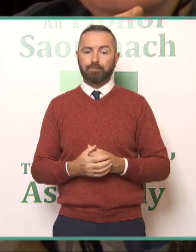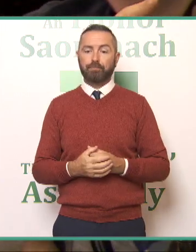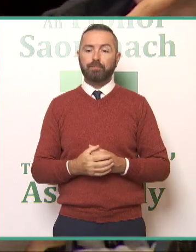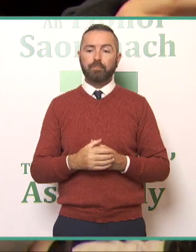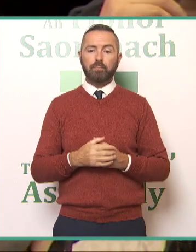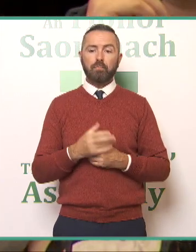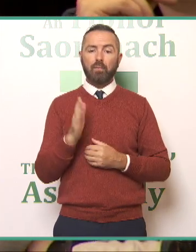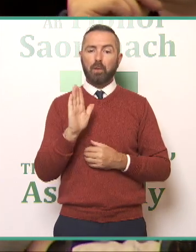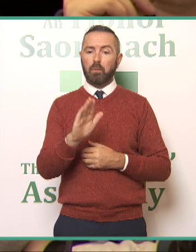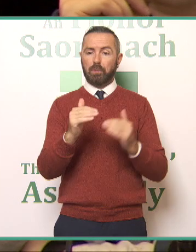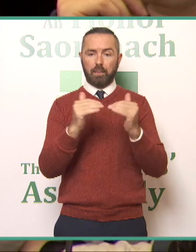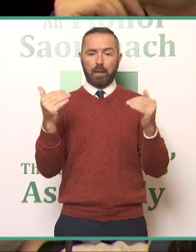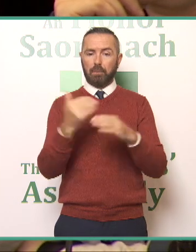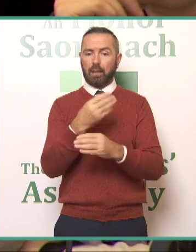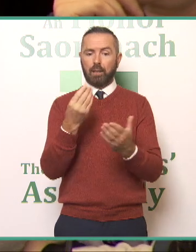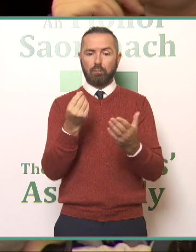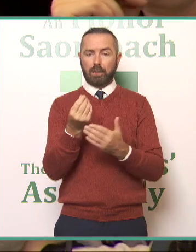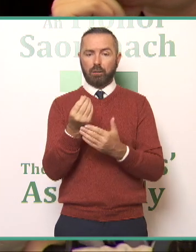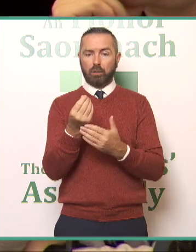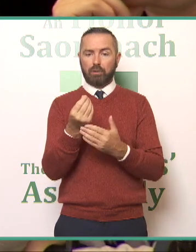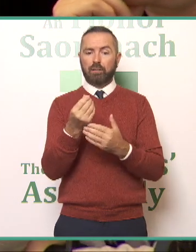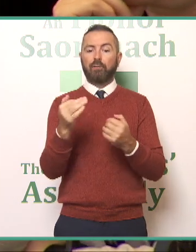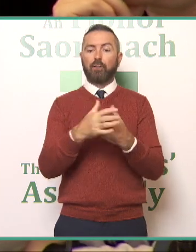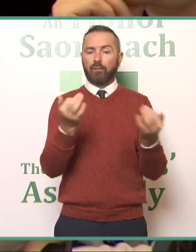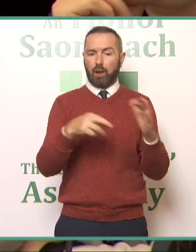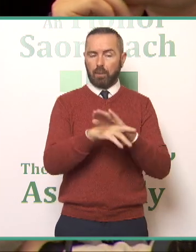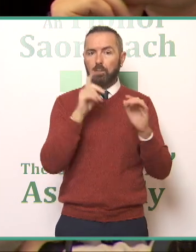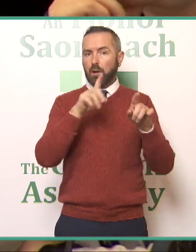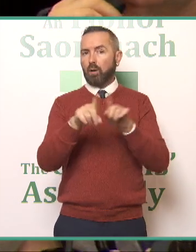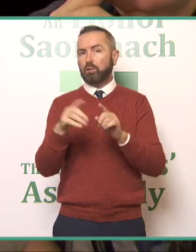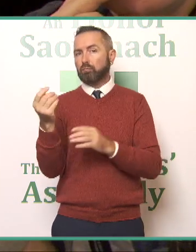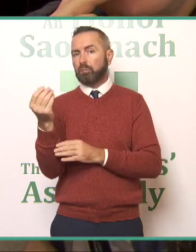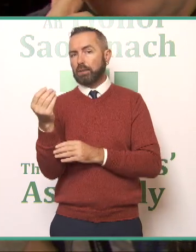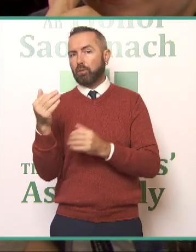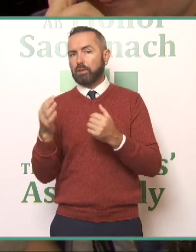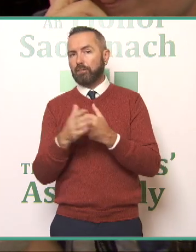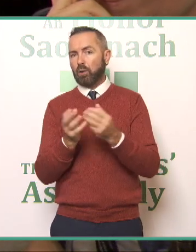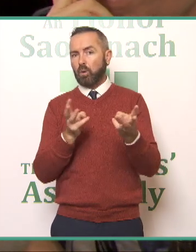to be really properly matched in terms of both resources for the farmers, but also resources